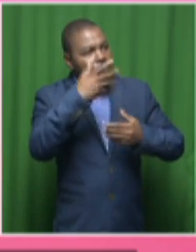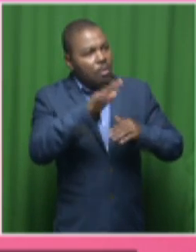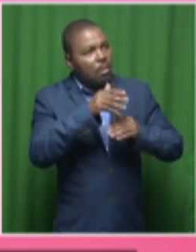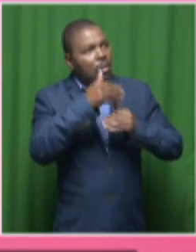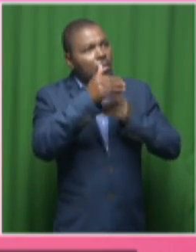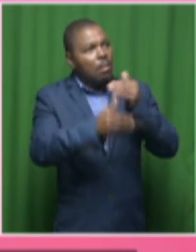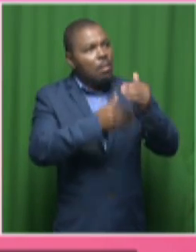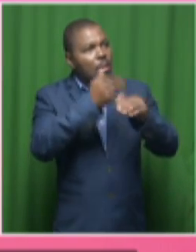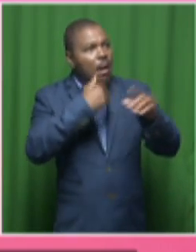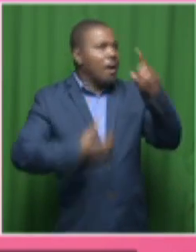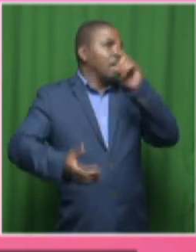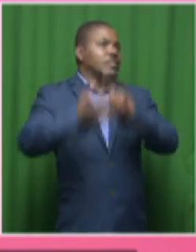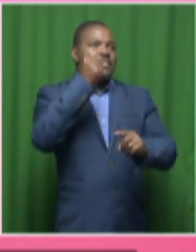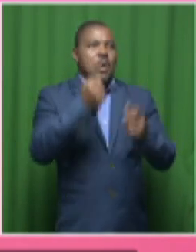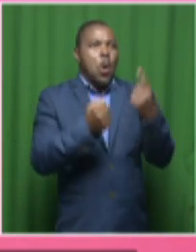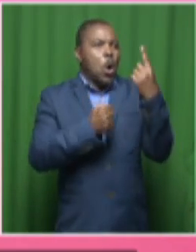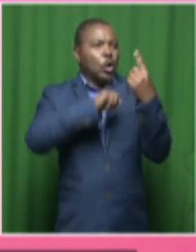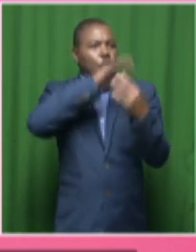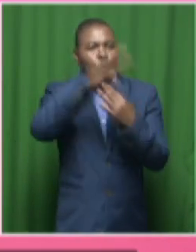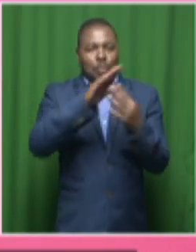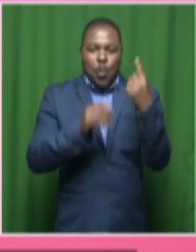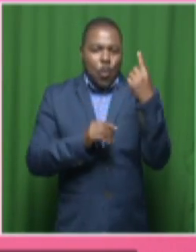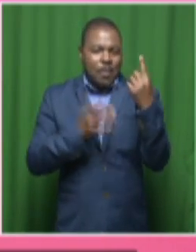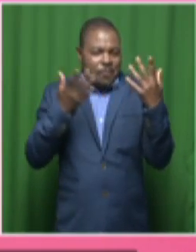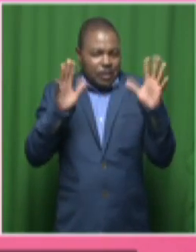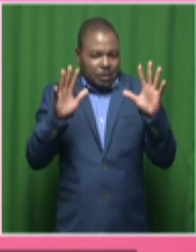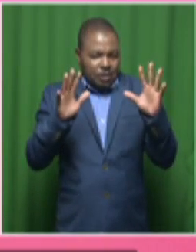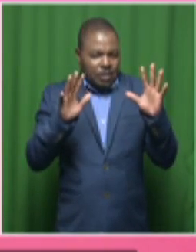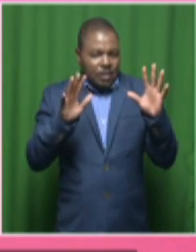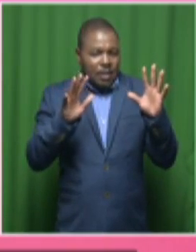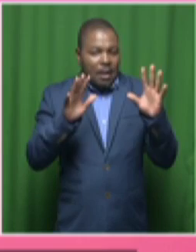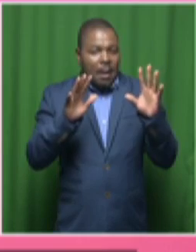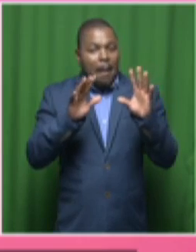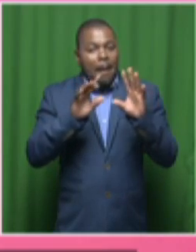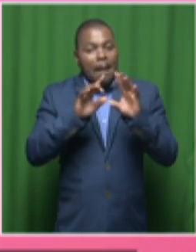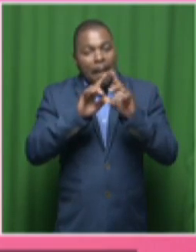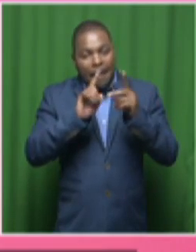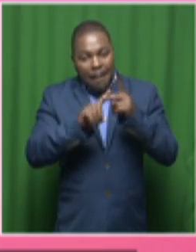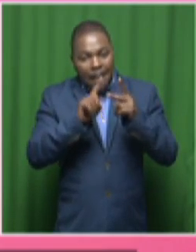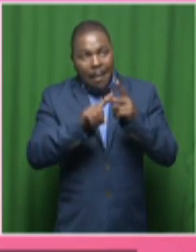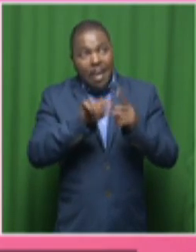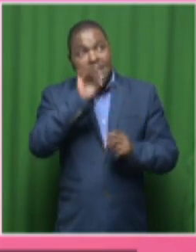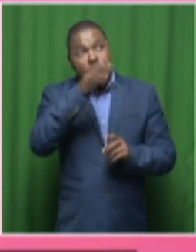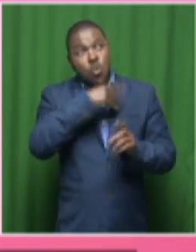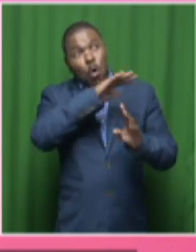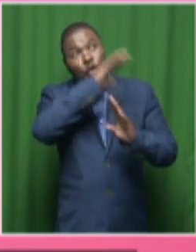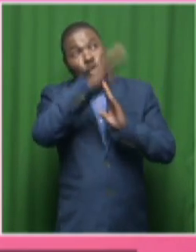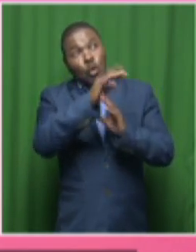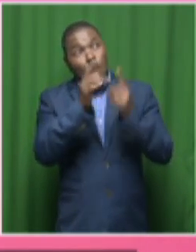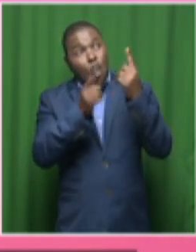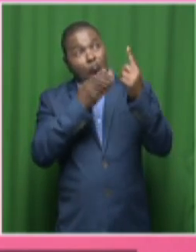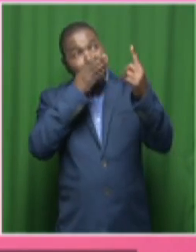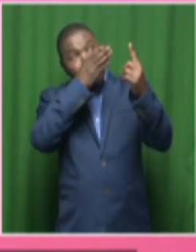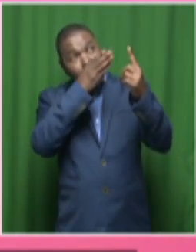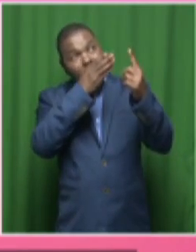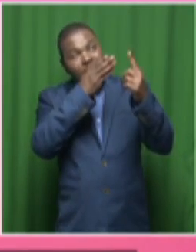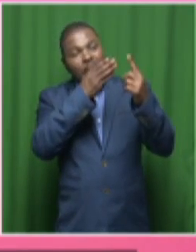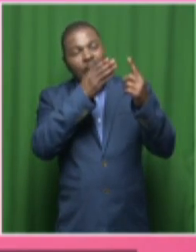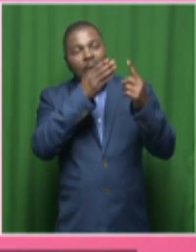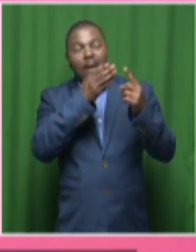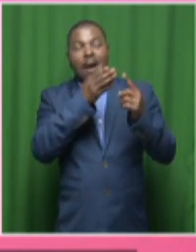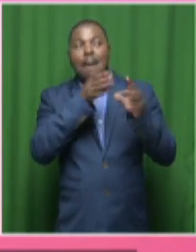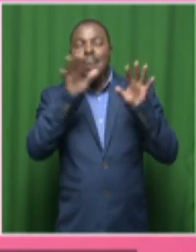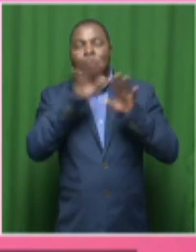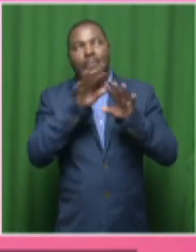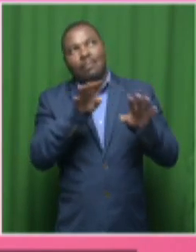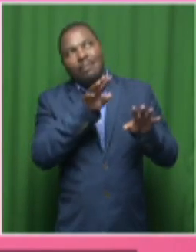up becoming #1. But everything else that comes with being #1 is a lot of hate,